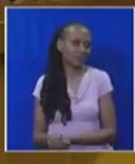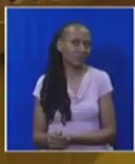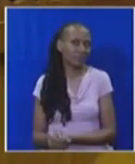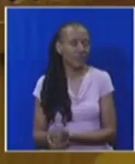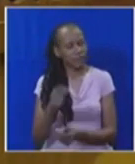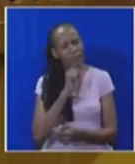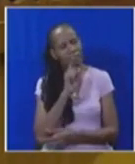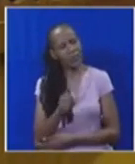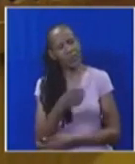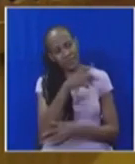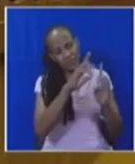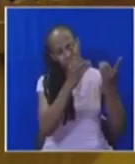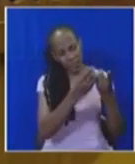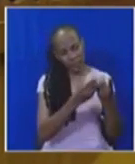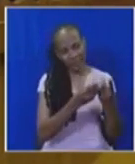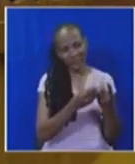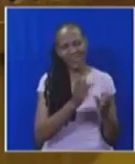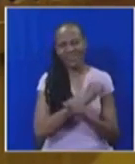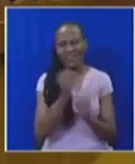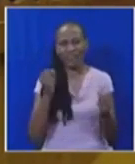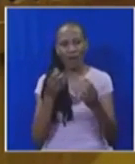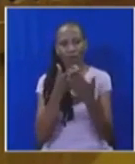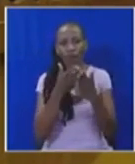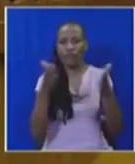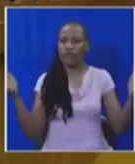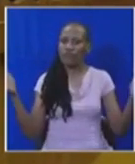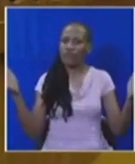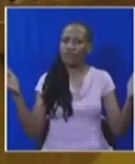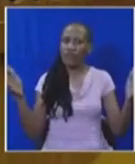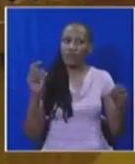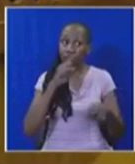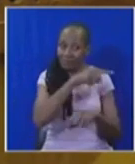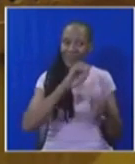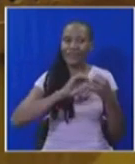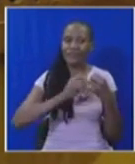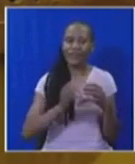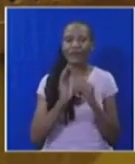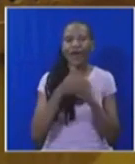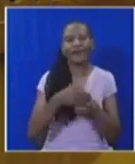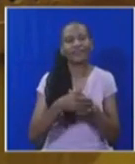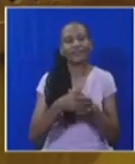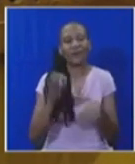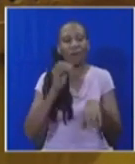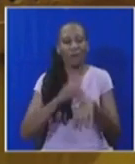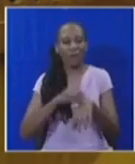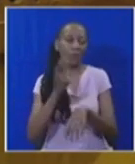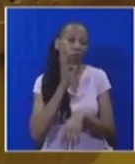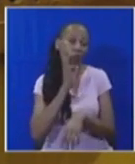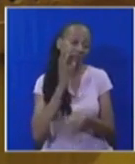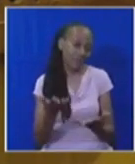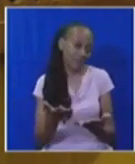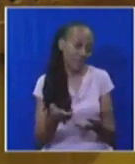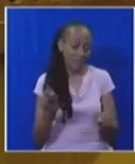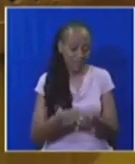show an appalling lack of transparency. They are trying to hide the truth about South Africa's water supply and the quality of our water